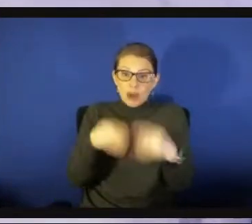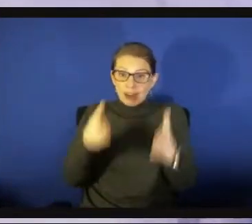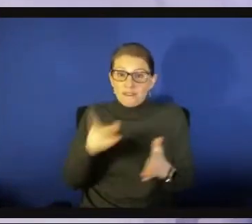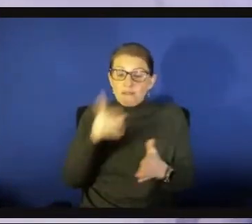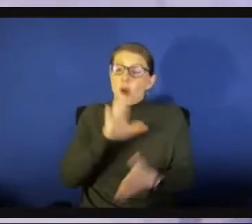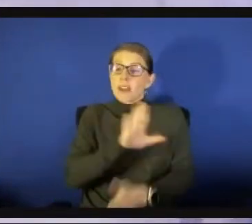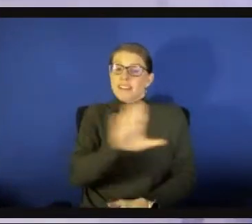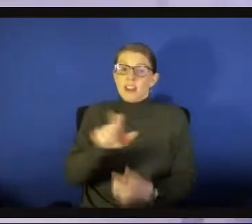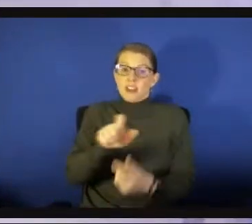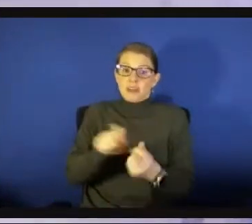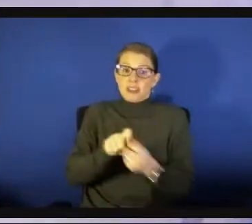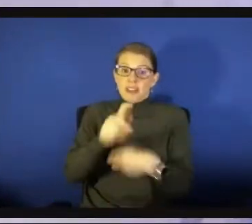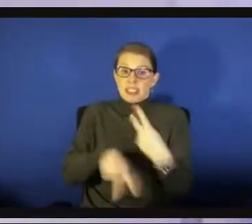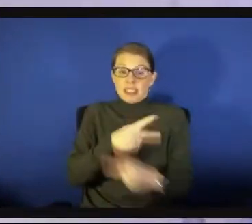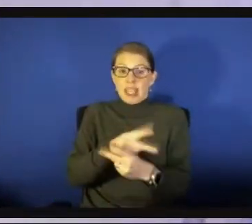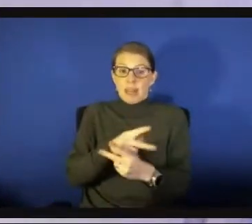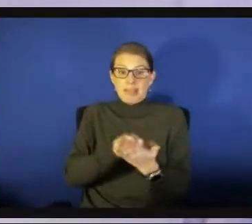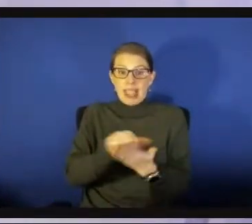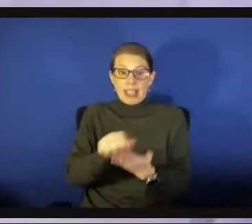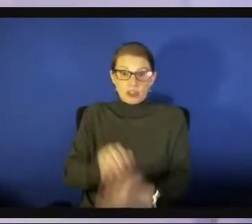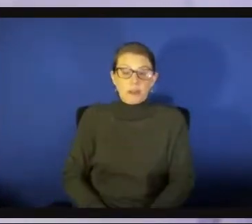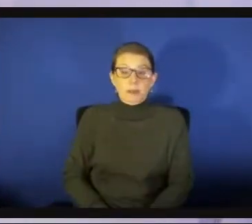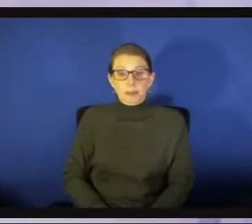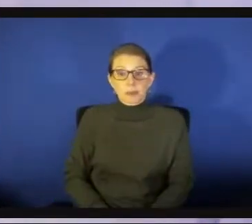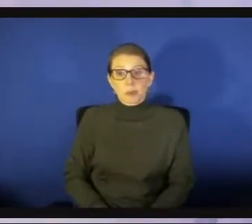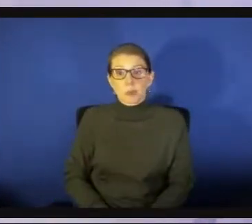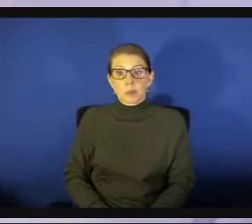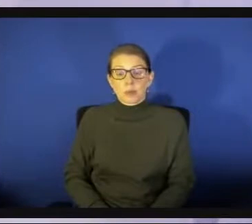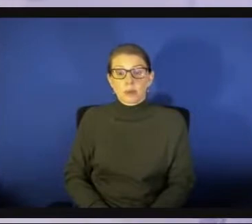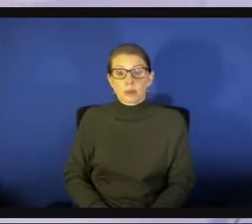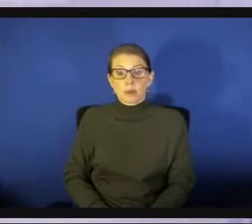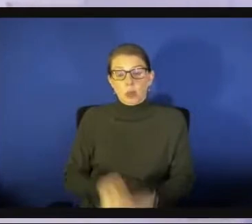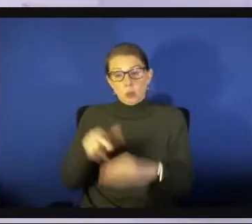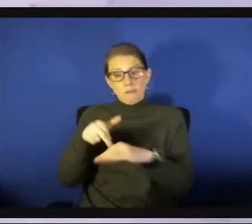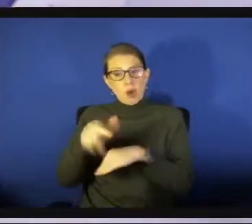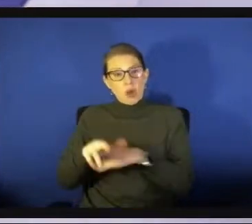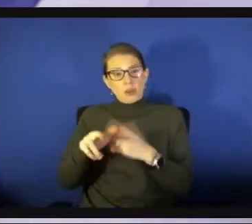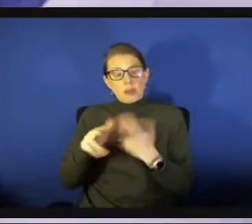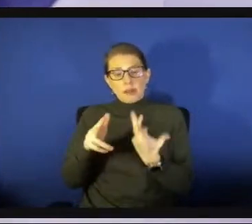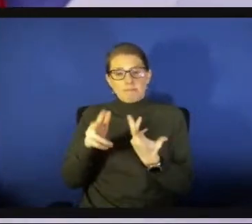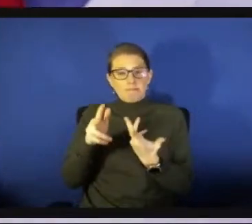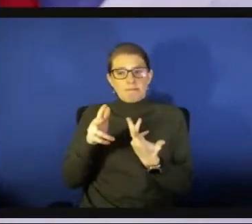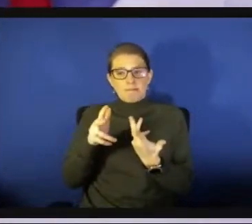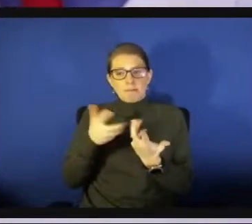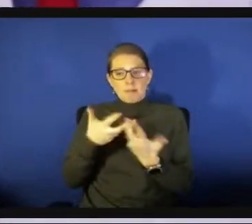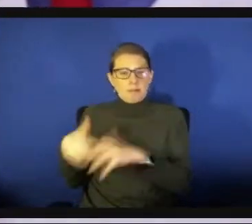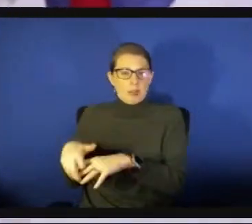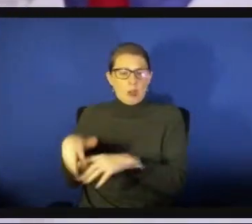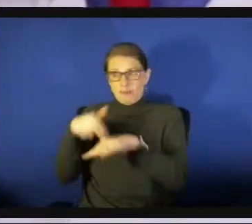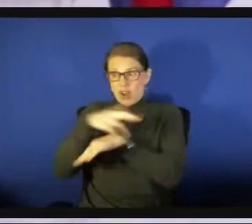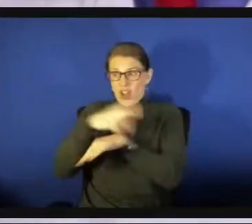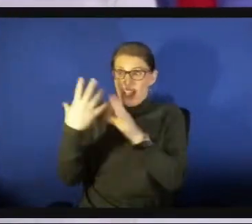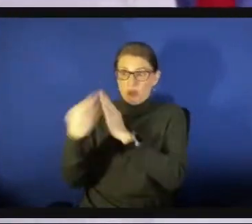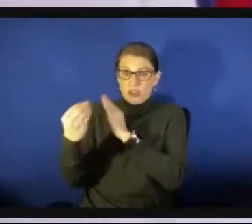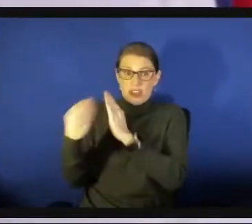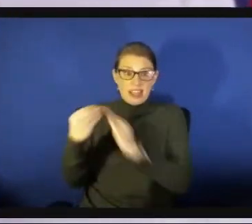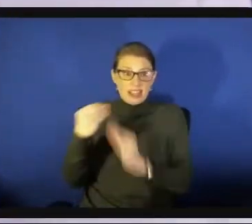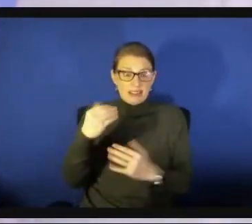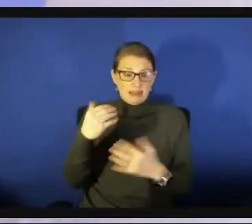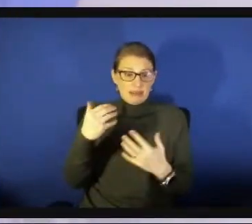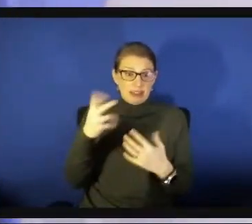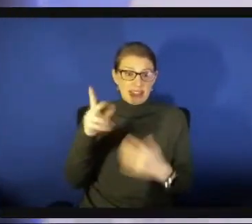of cancer. So will they need referrals, doctors? How does that work? A referral outside of a health system, how will that